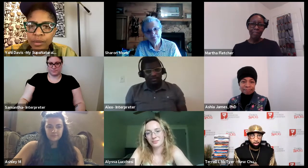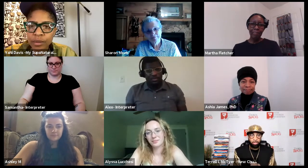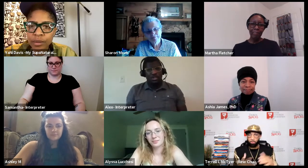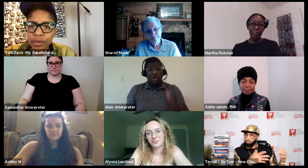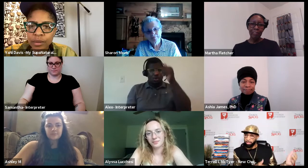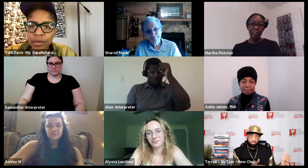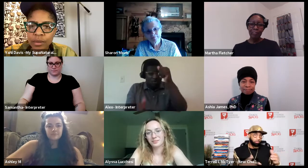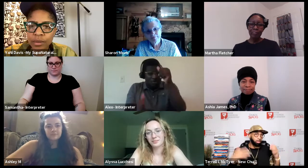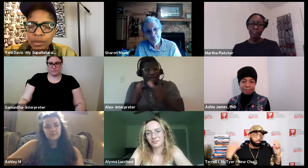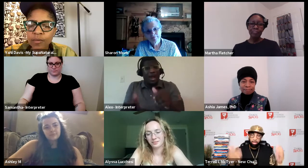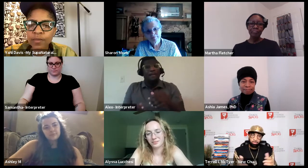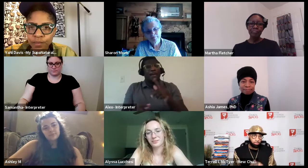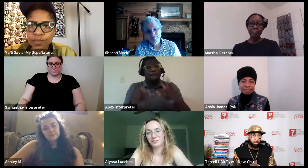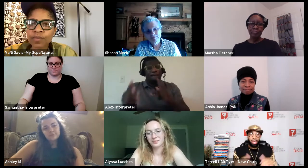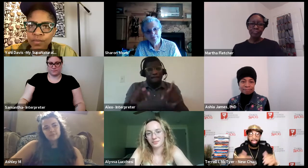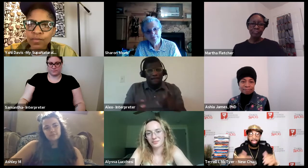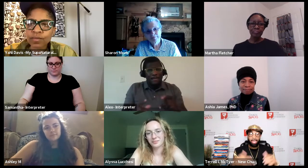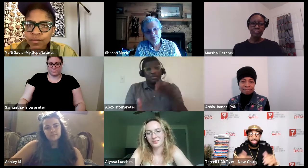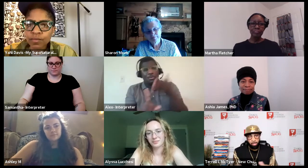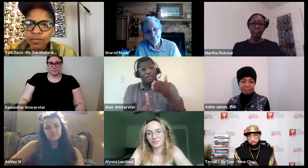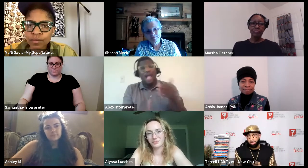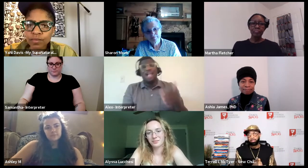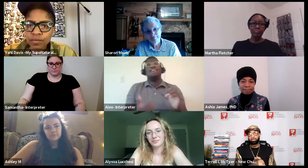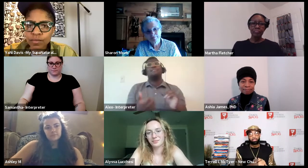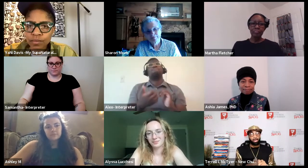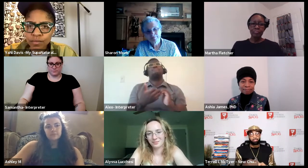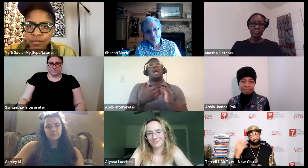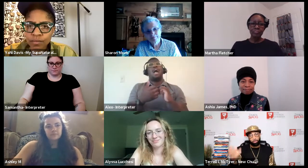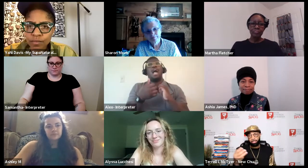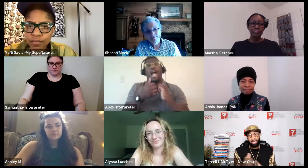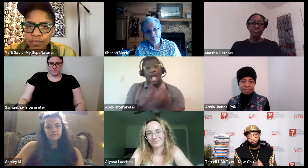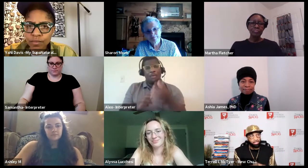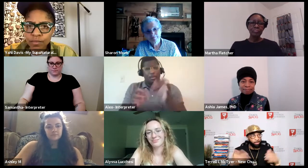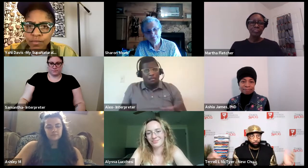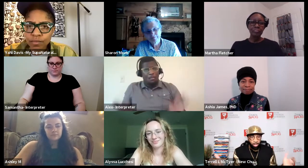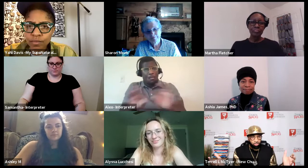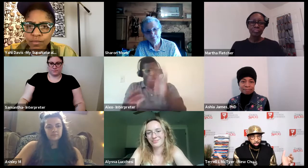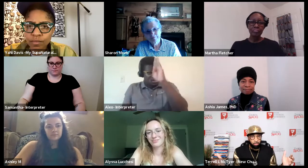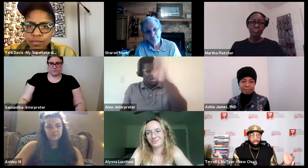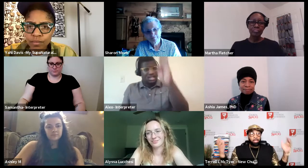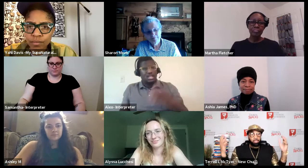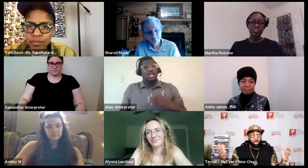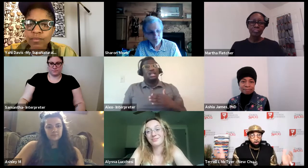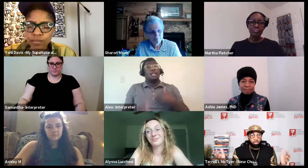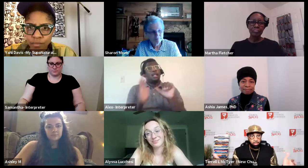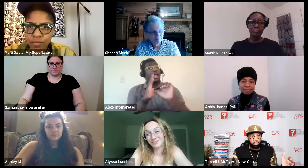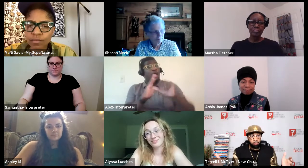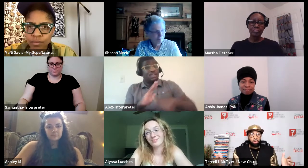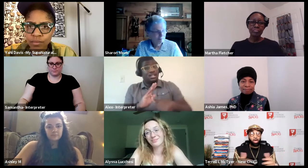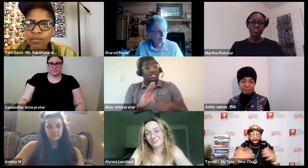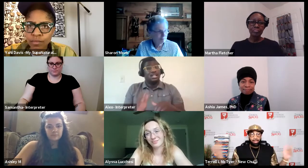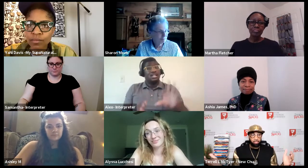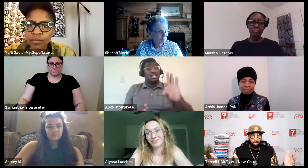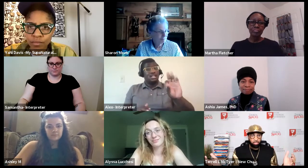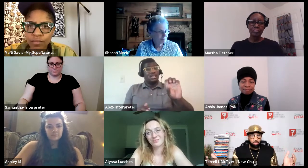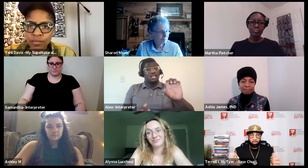we serve and that we're in a relationship with. So introduce God and influence people. That's another thing the I stands for. Then the F is like fellowship. This whole year